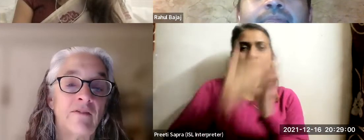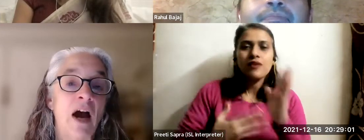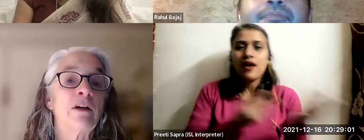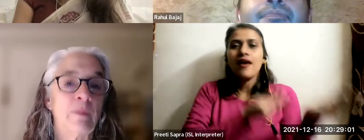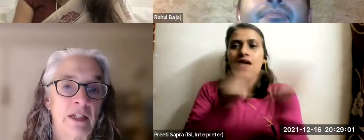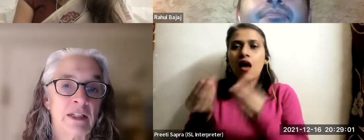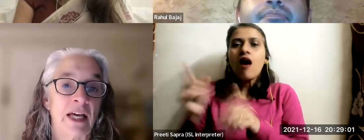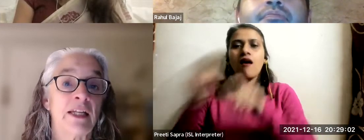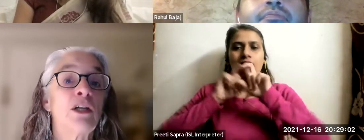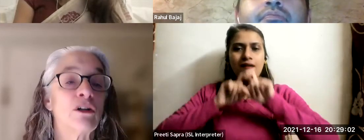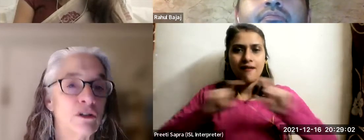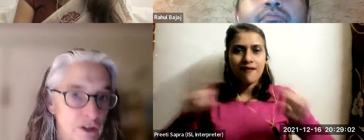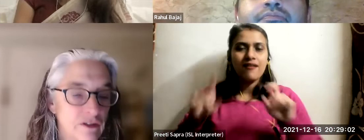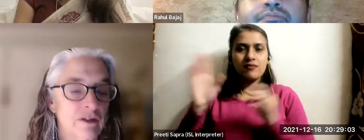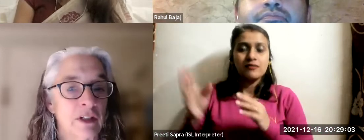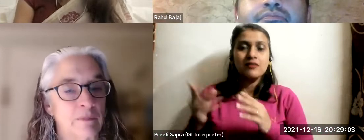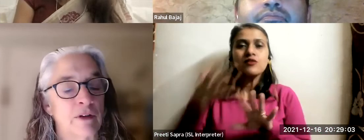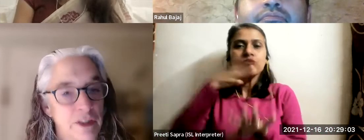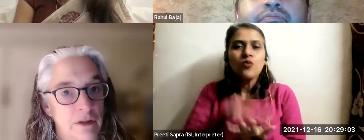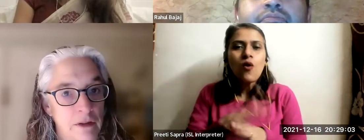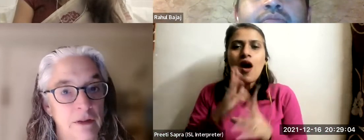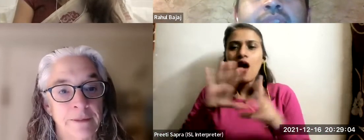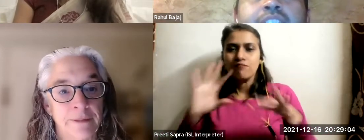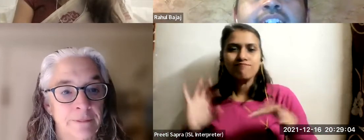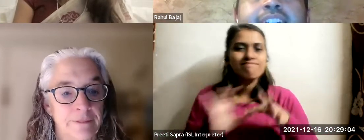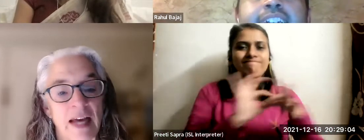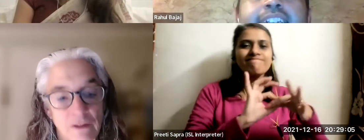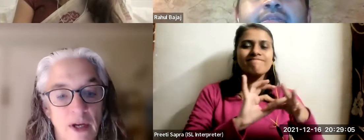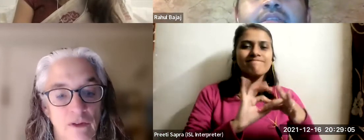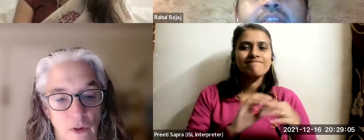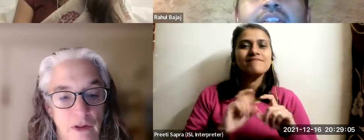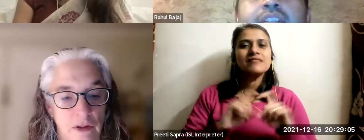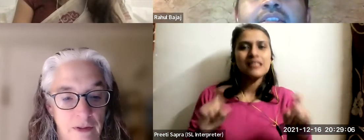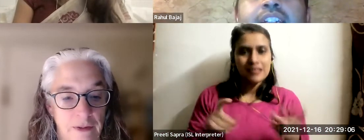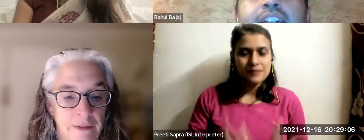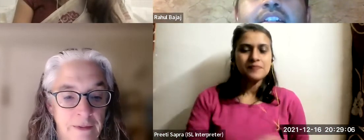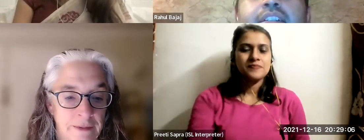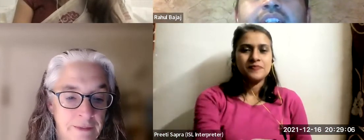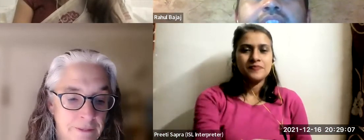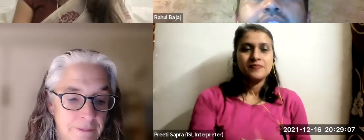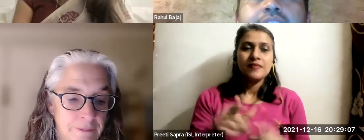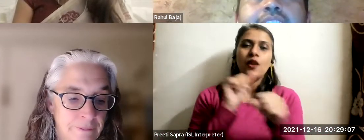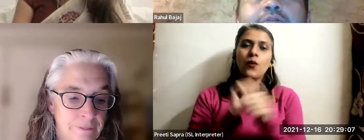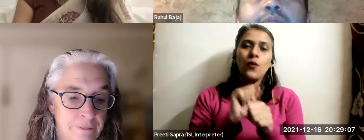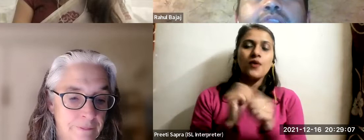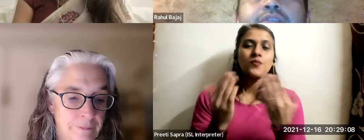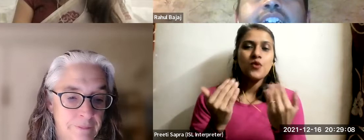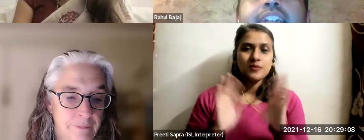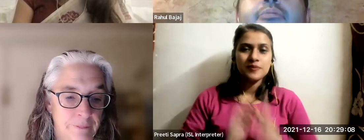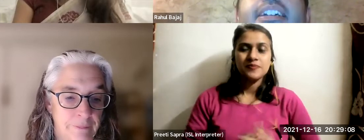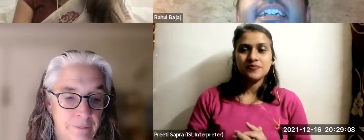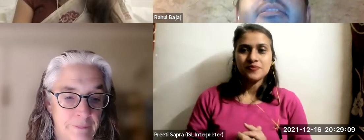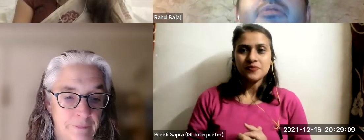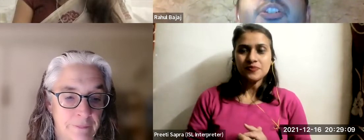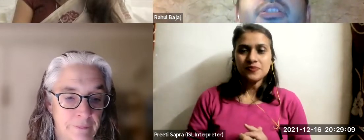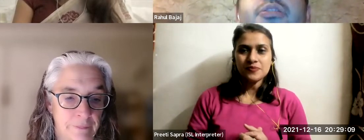an environment that encourages collaboration. Thank you. It worked. Yeah. Thanks so much for that.